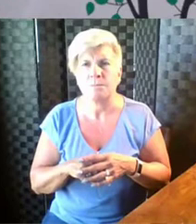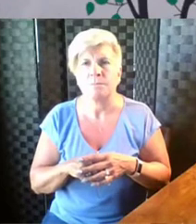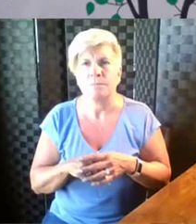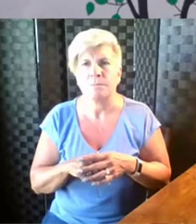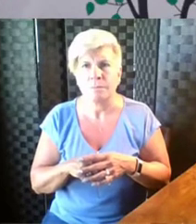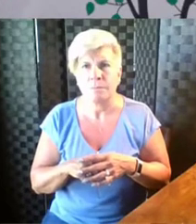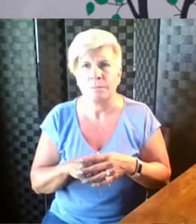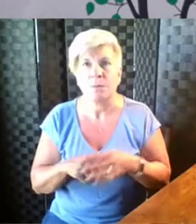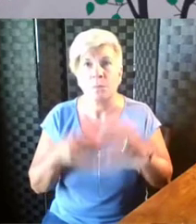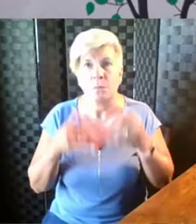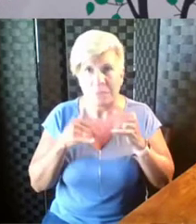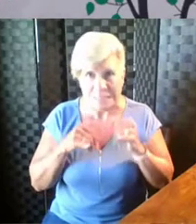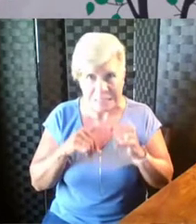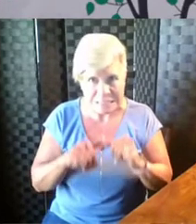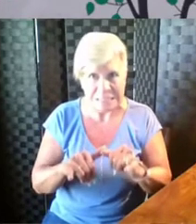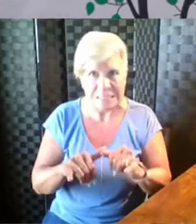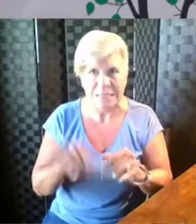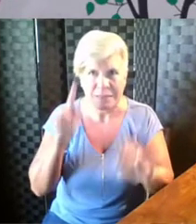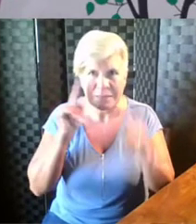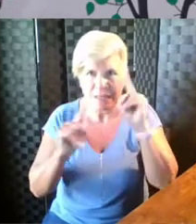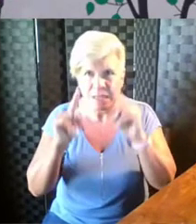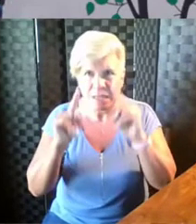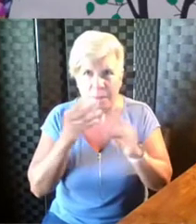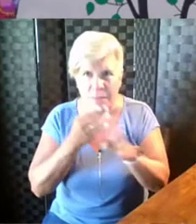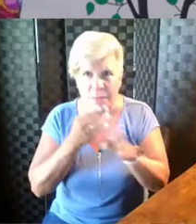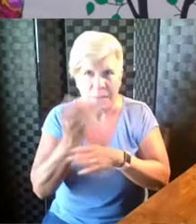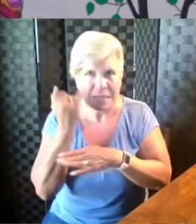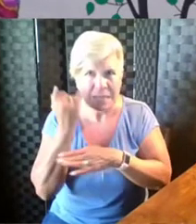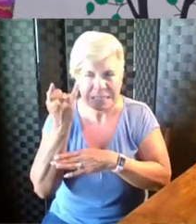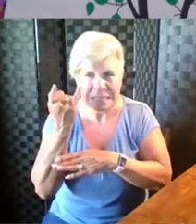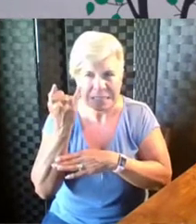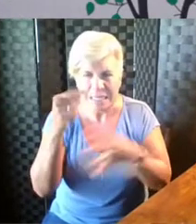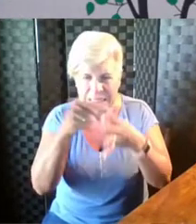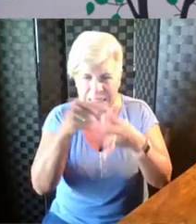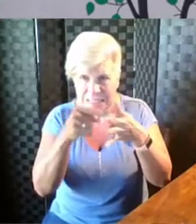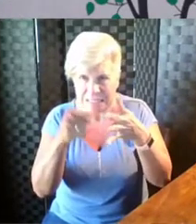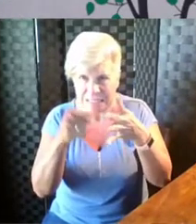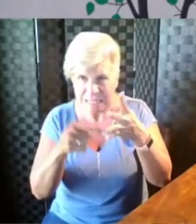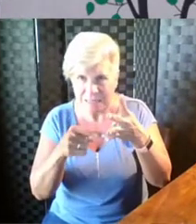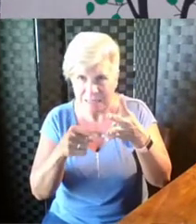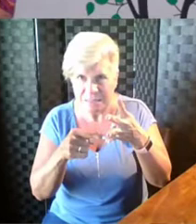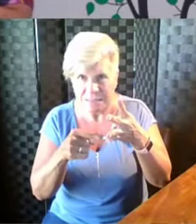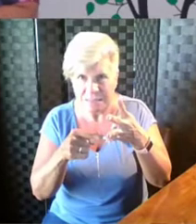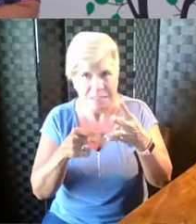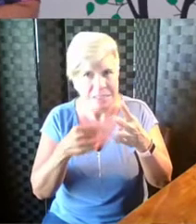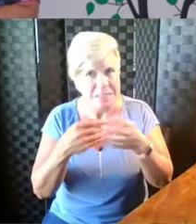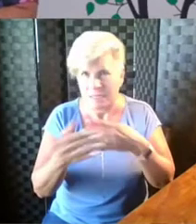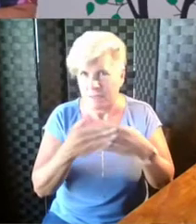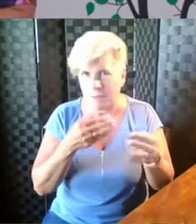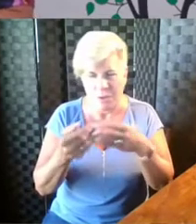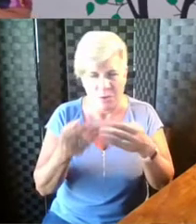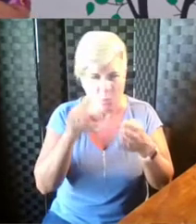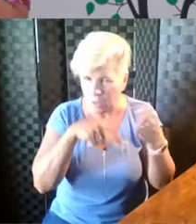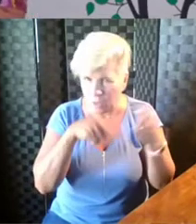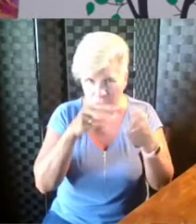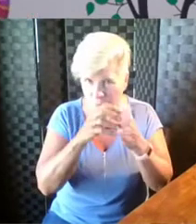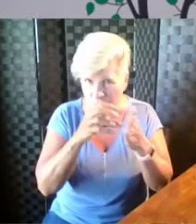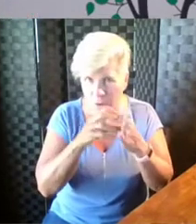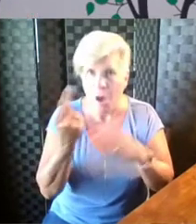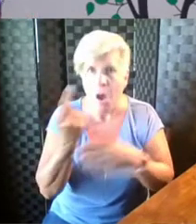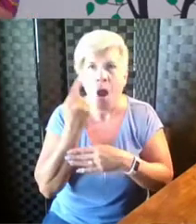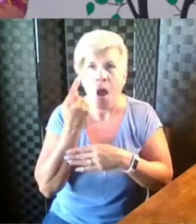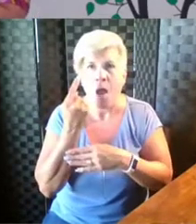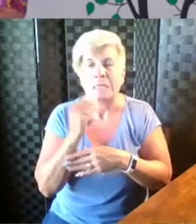Again, we're still going to be thinking about the main idea and the key details. No matter what we're reading, we're